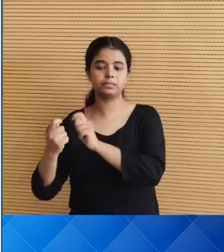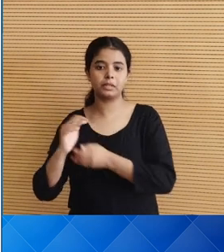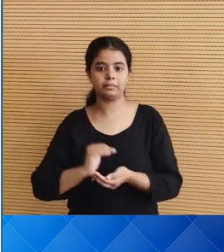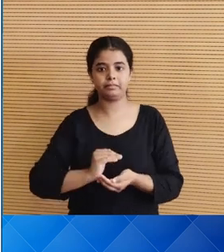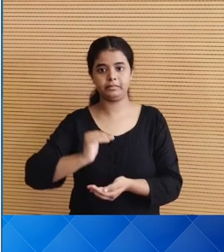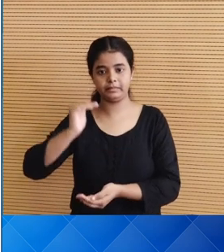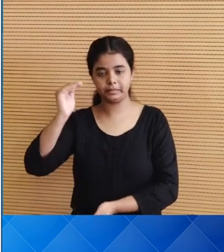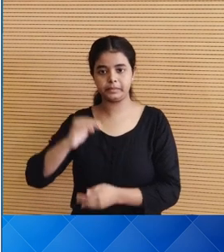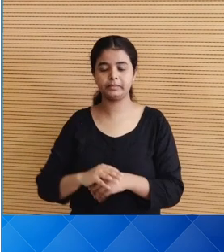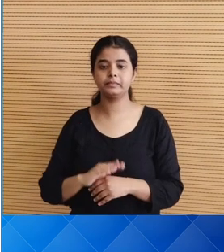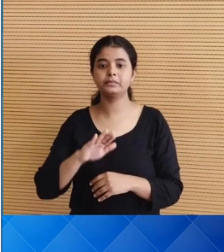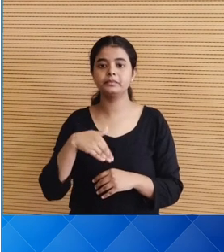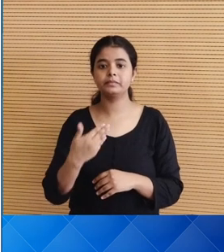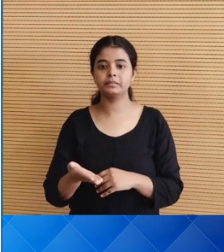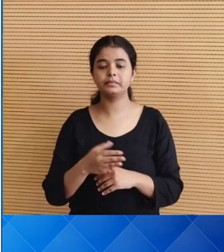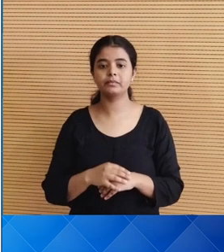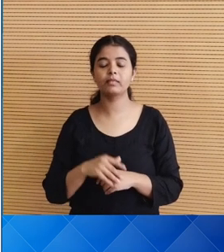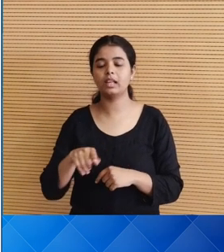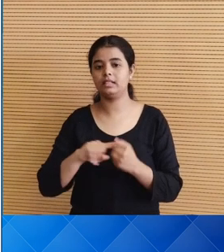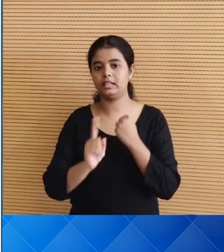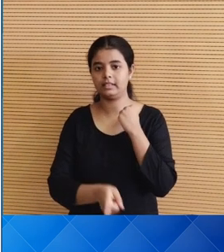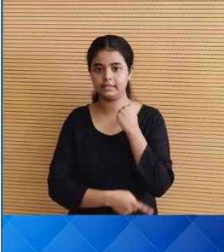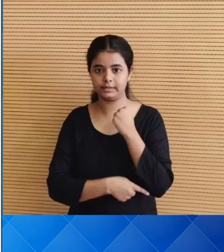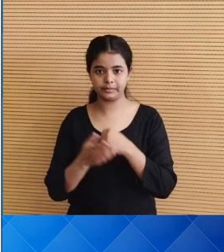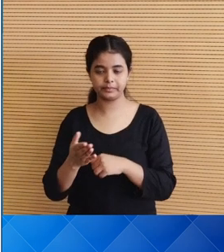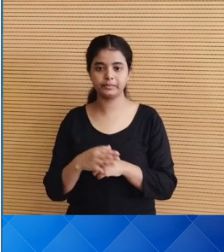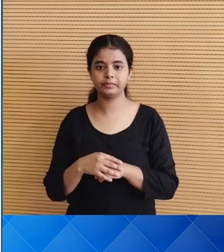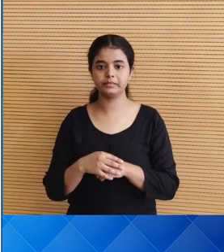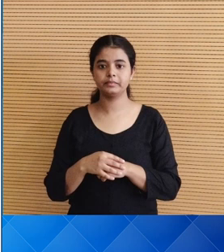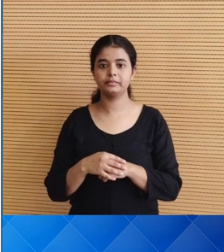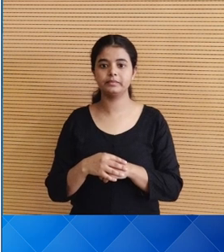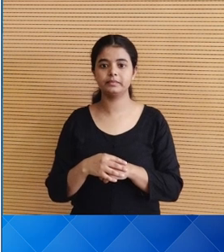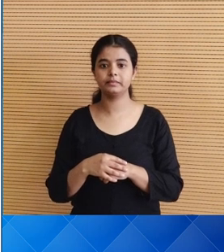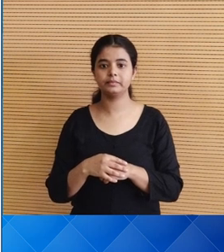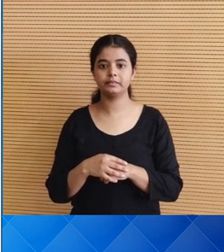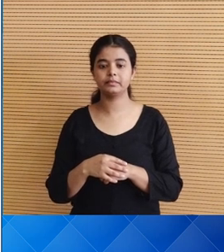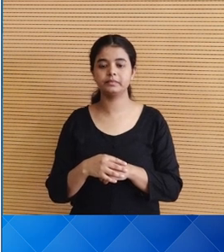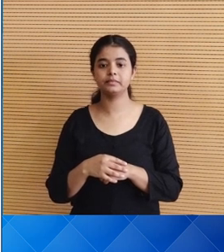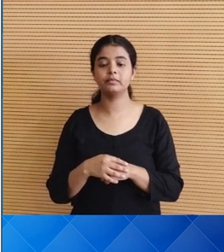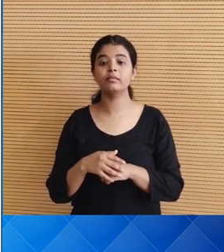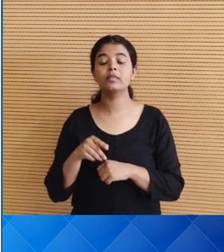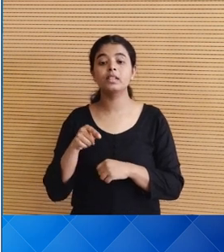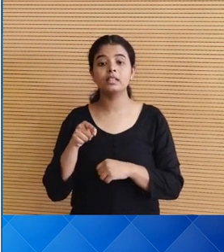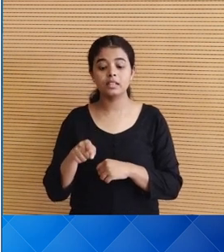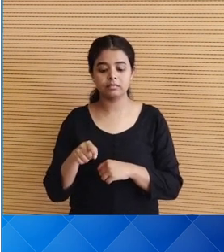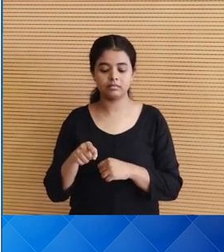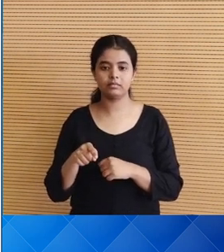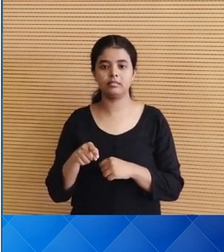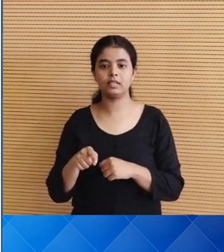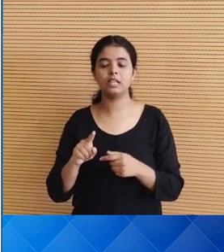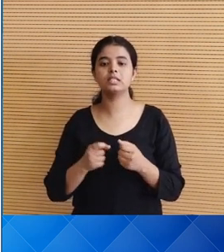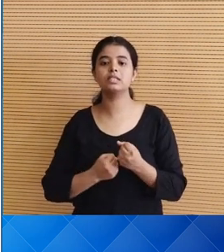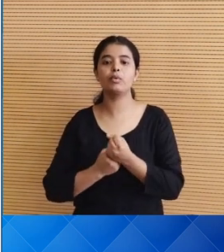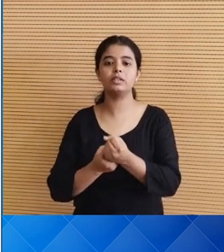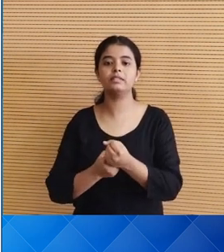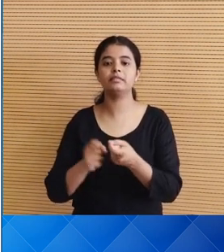slide. This is last slide. So finally, the role of supportive ecosystem is very important